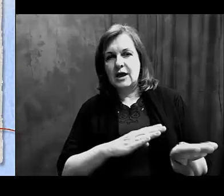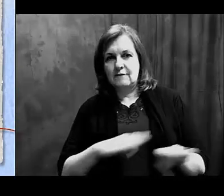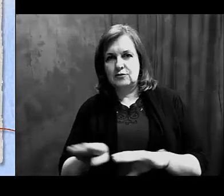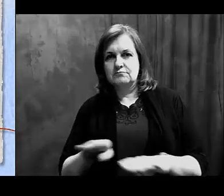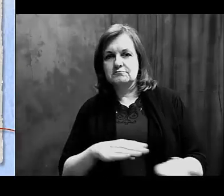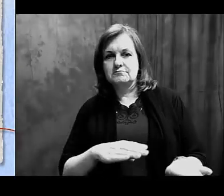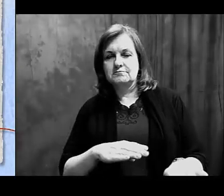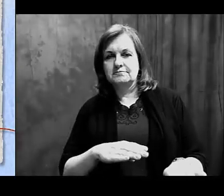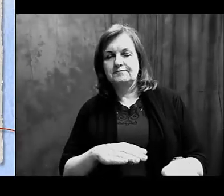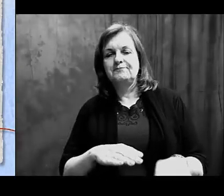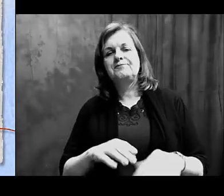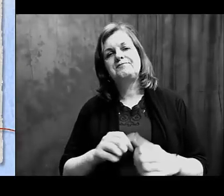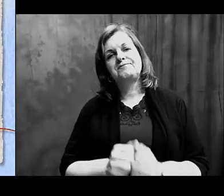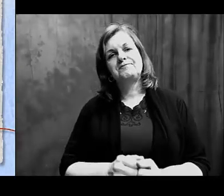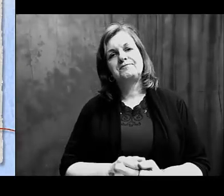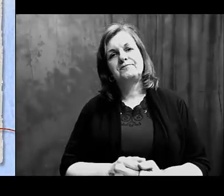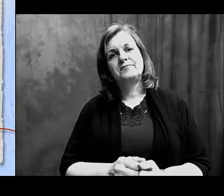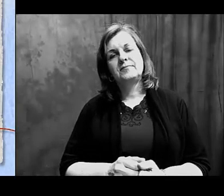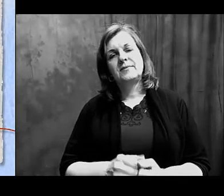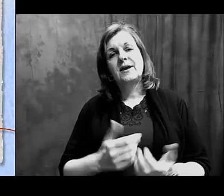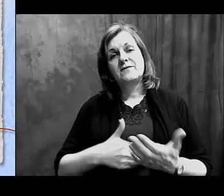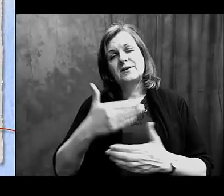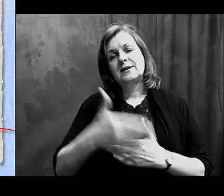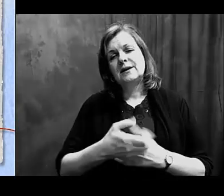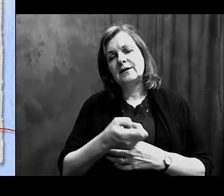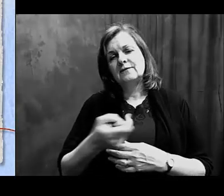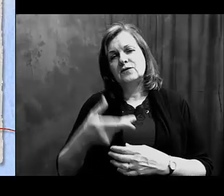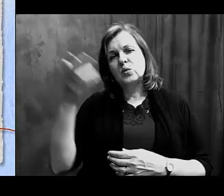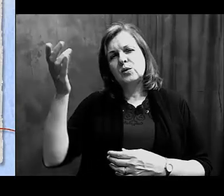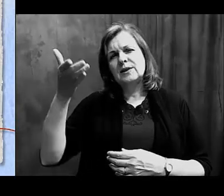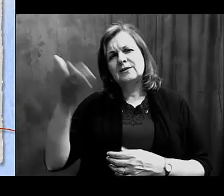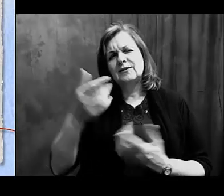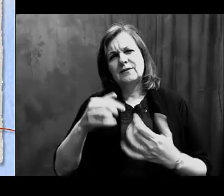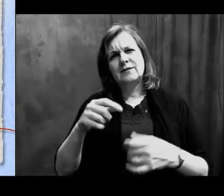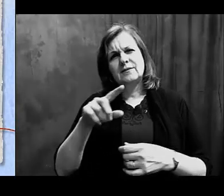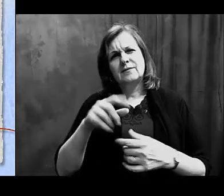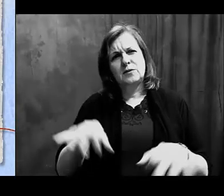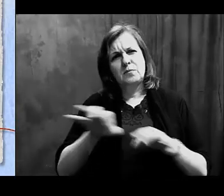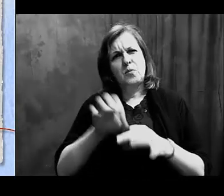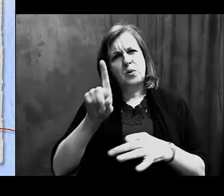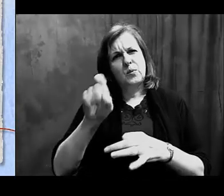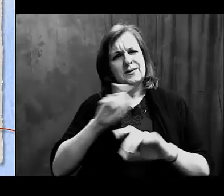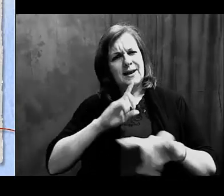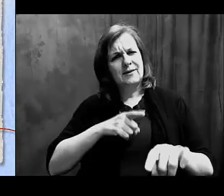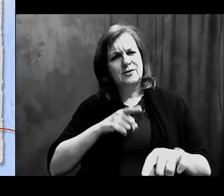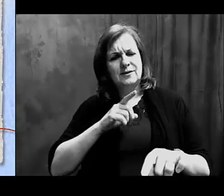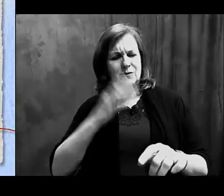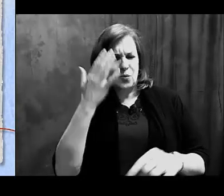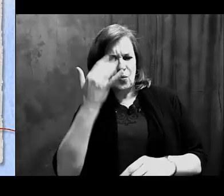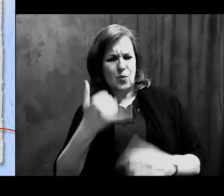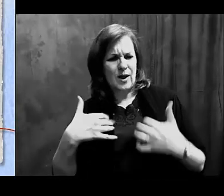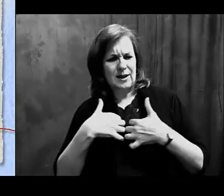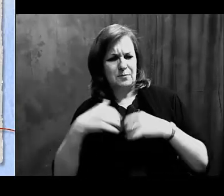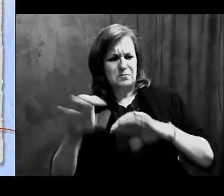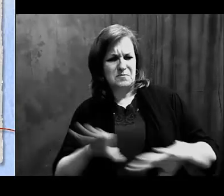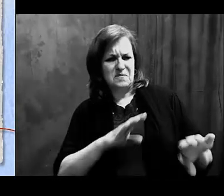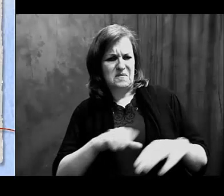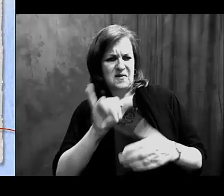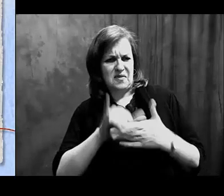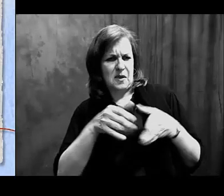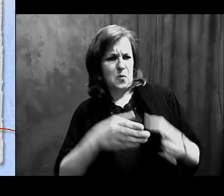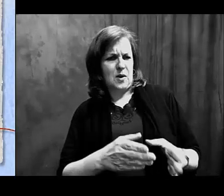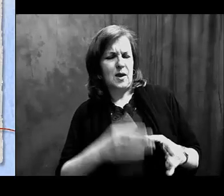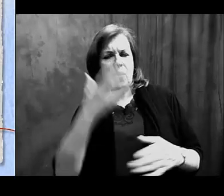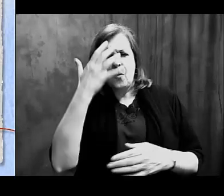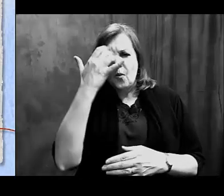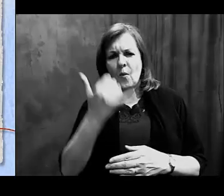behaviors. So our big question for these couple of lectures is, why do animals behave as they do? What makes them